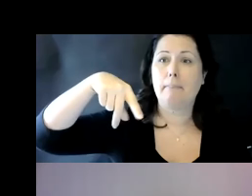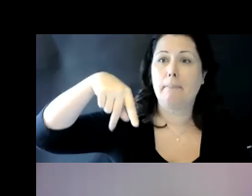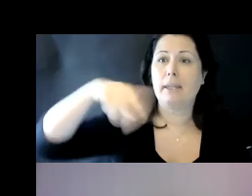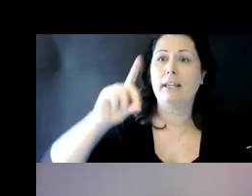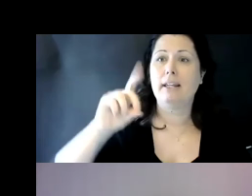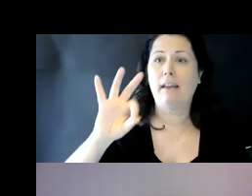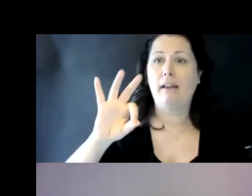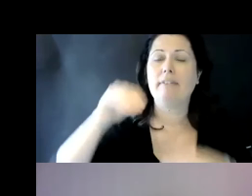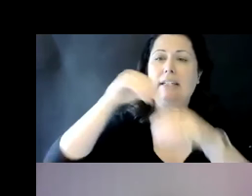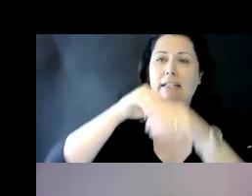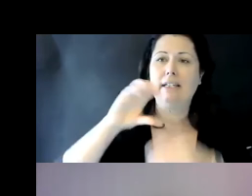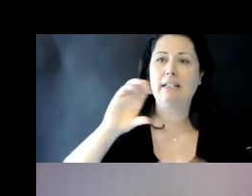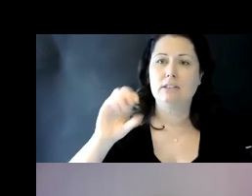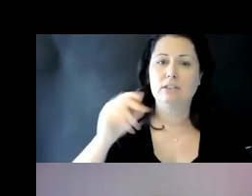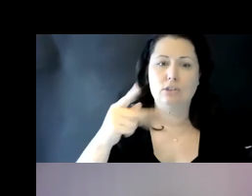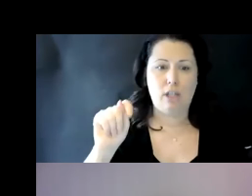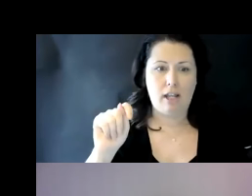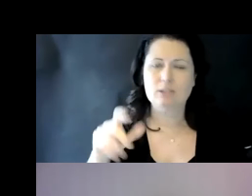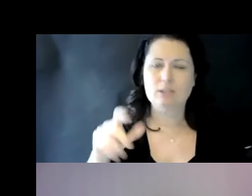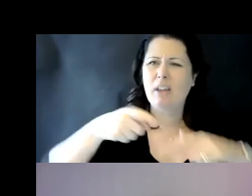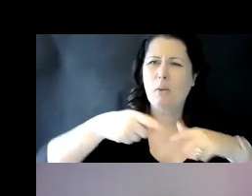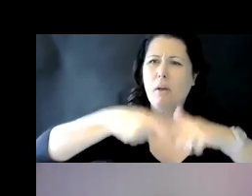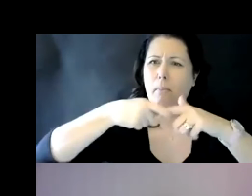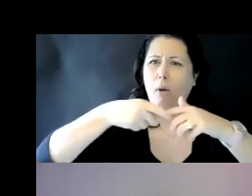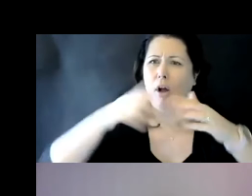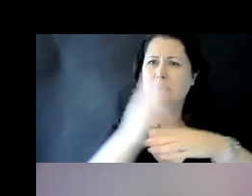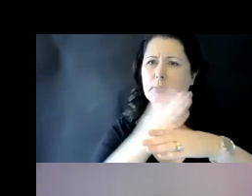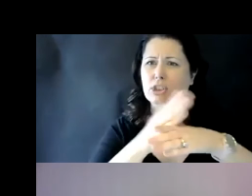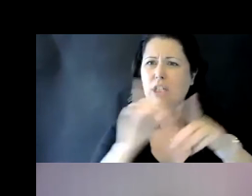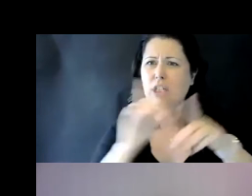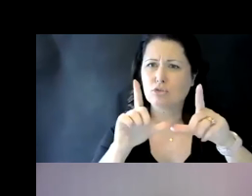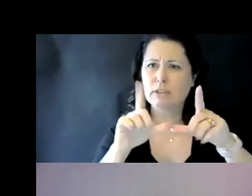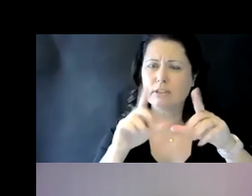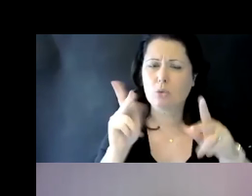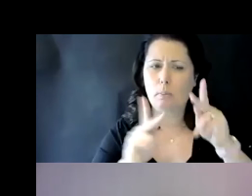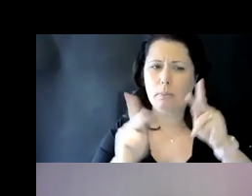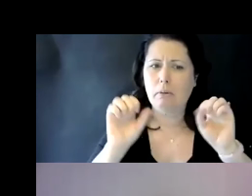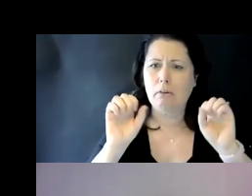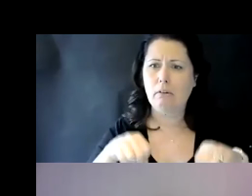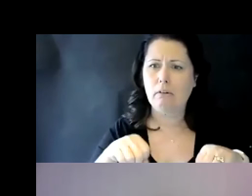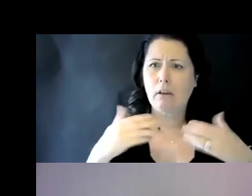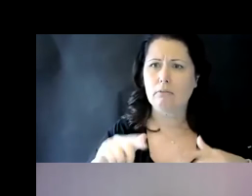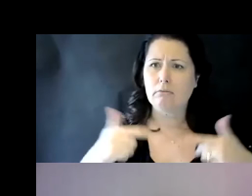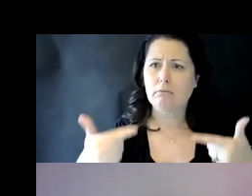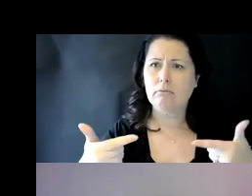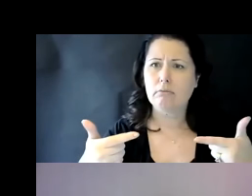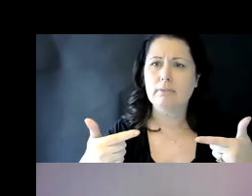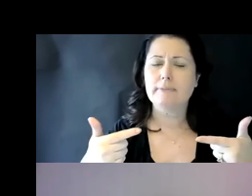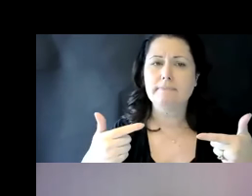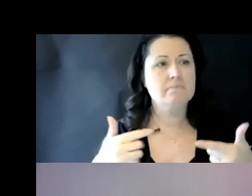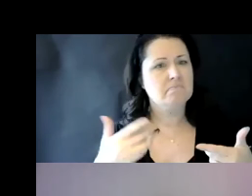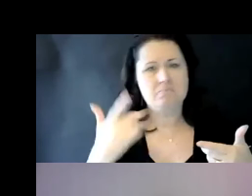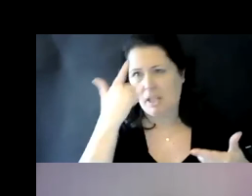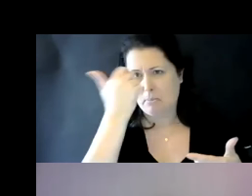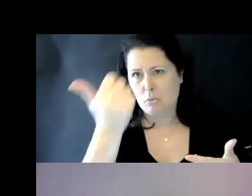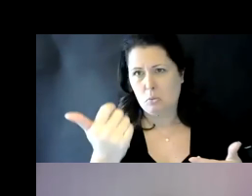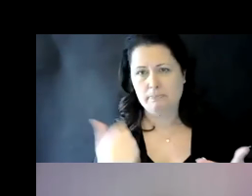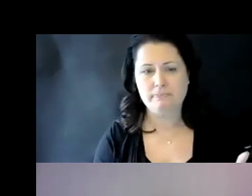want. Shall I pause my sharing screen so people can? I think it's up to you. I think it should be fine.